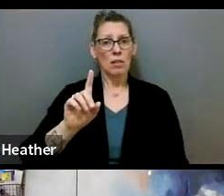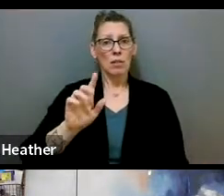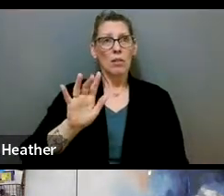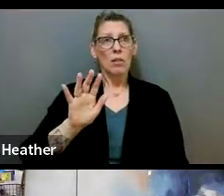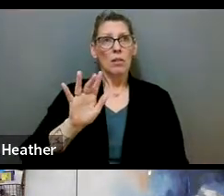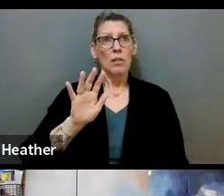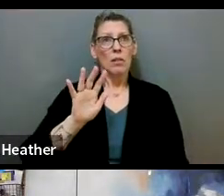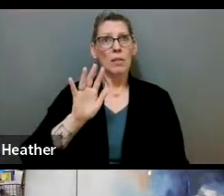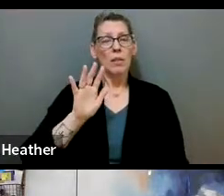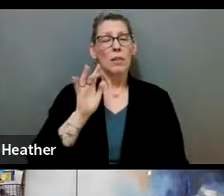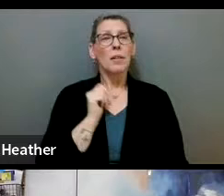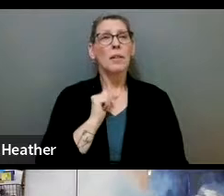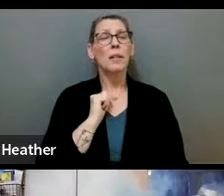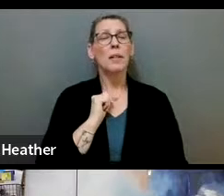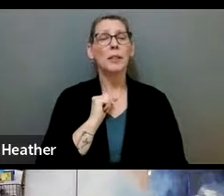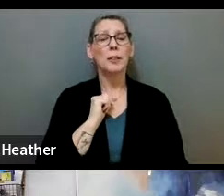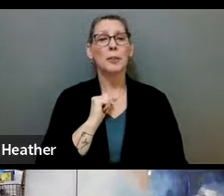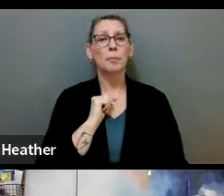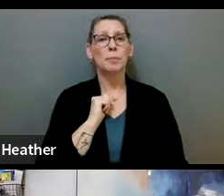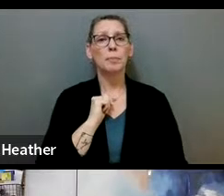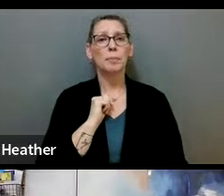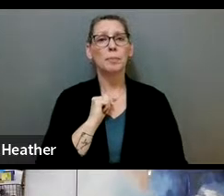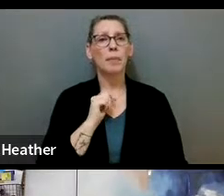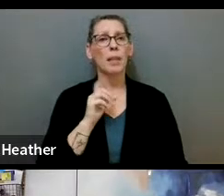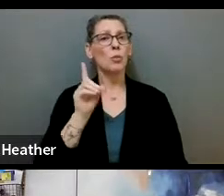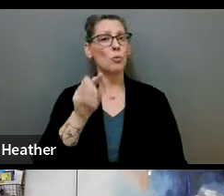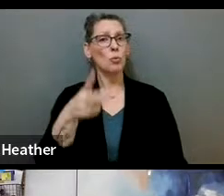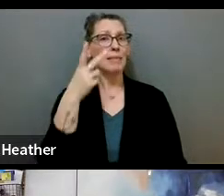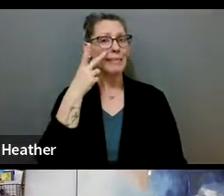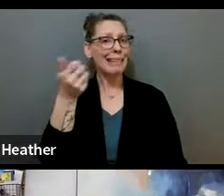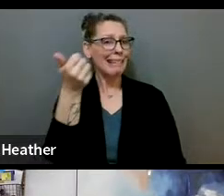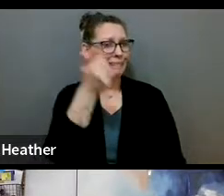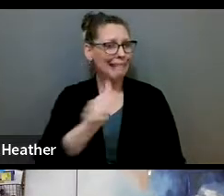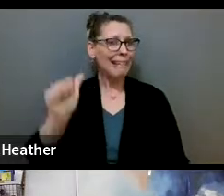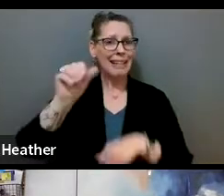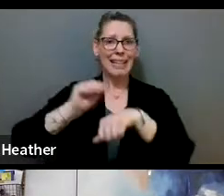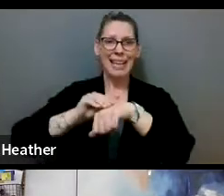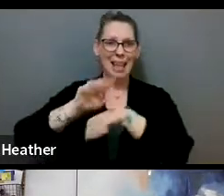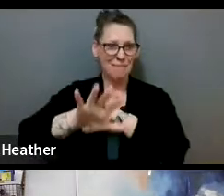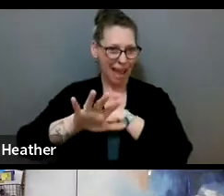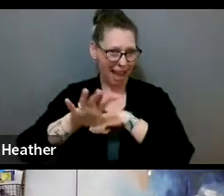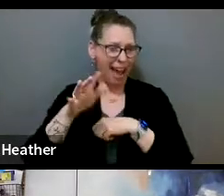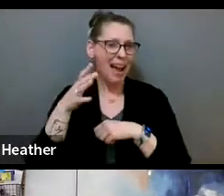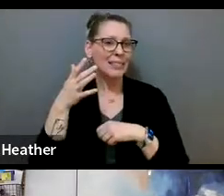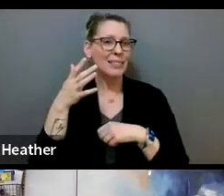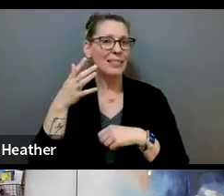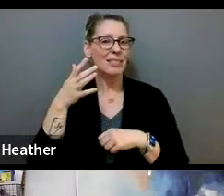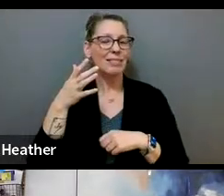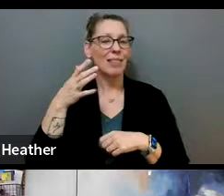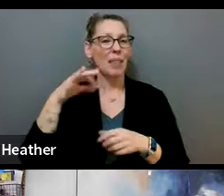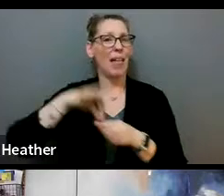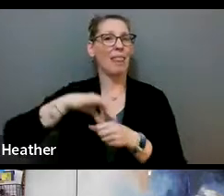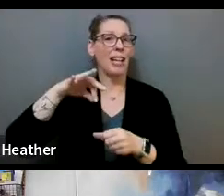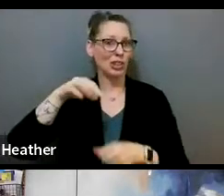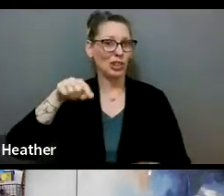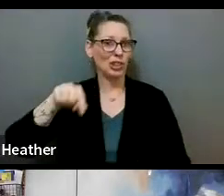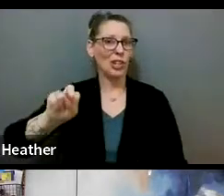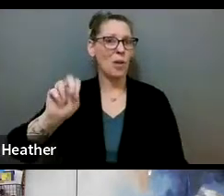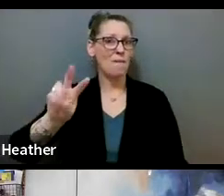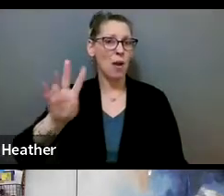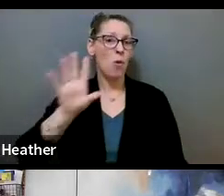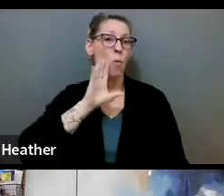How do you see, if at all, any impact from the election in November affecting this